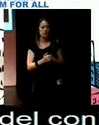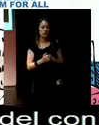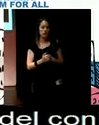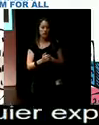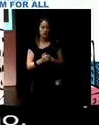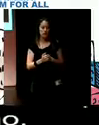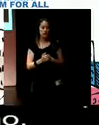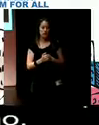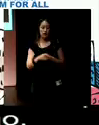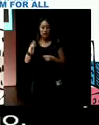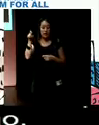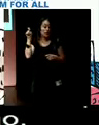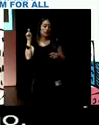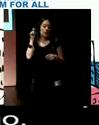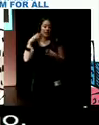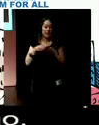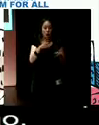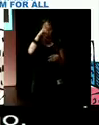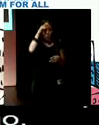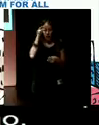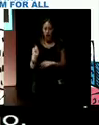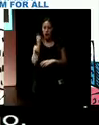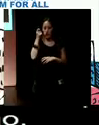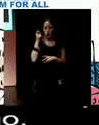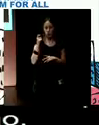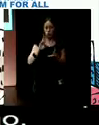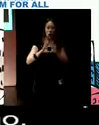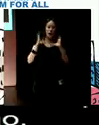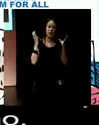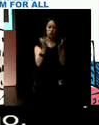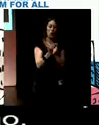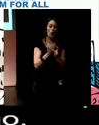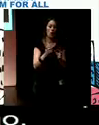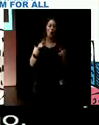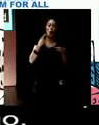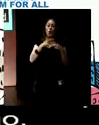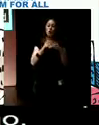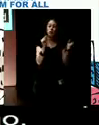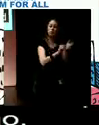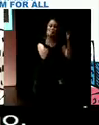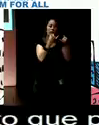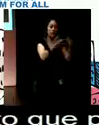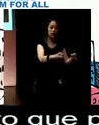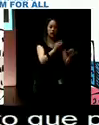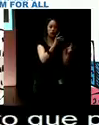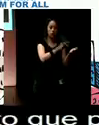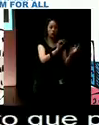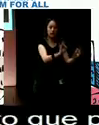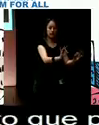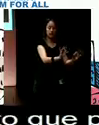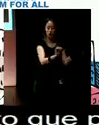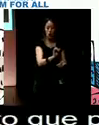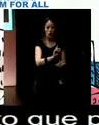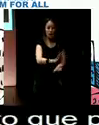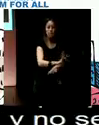The success offered by the cultural itinerary is global, is not limited to the existence of events